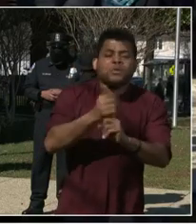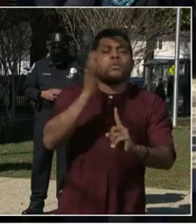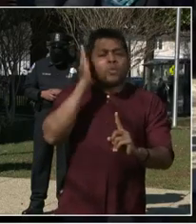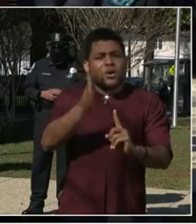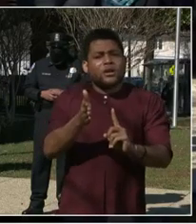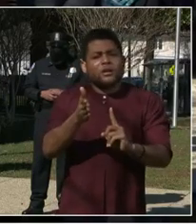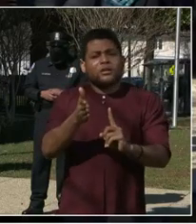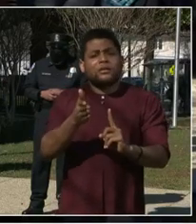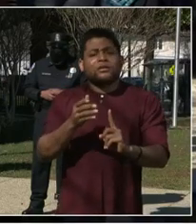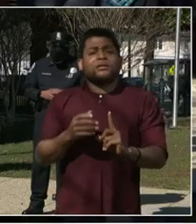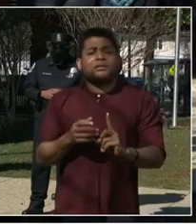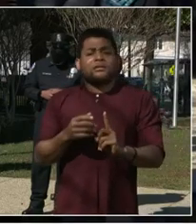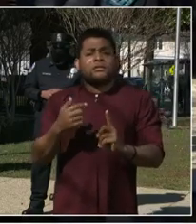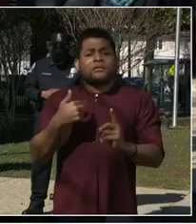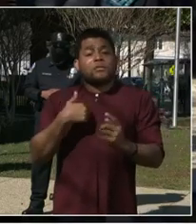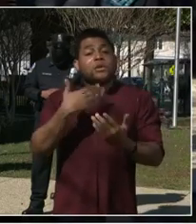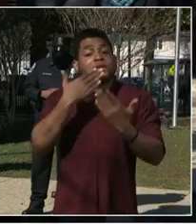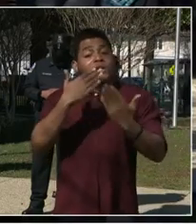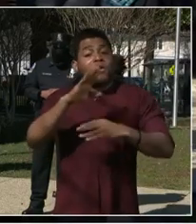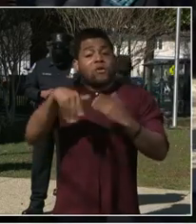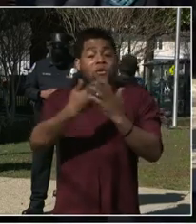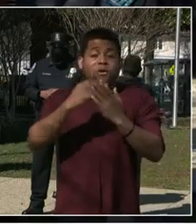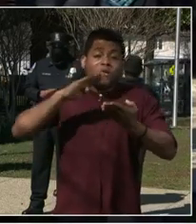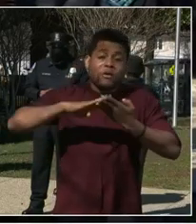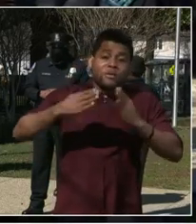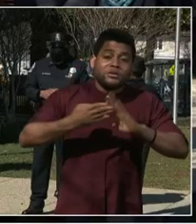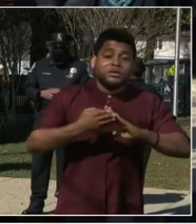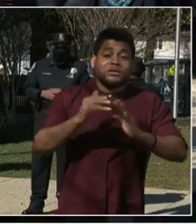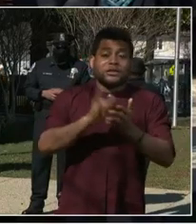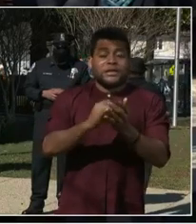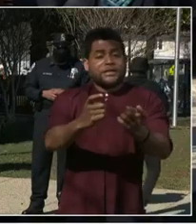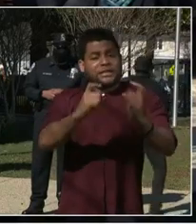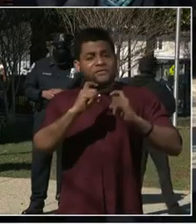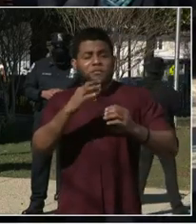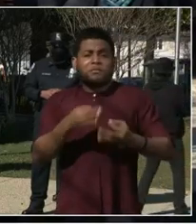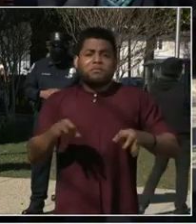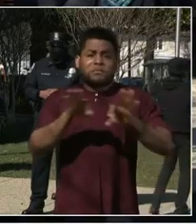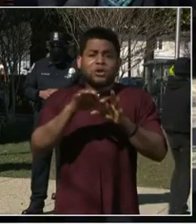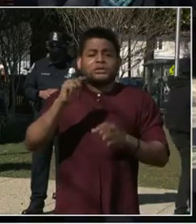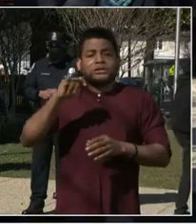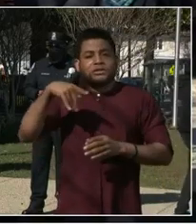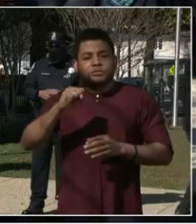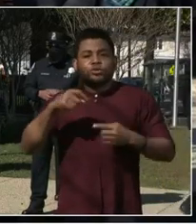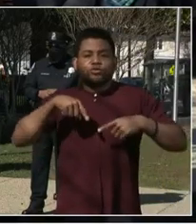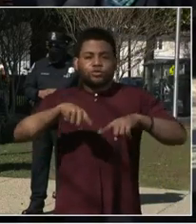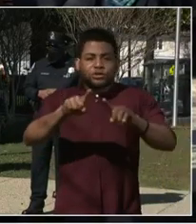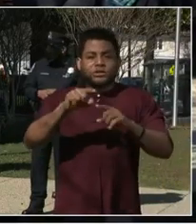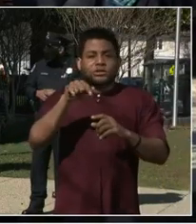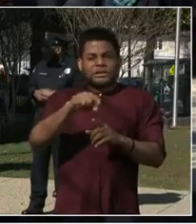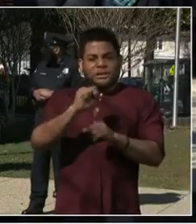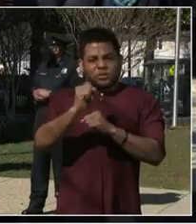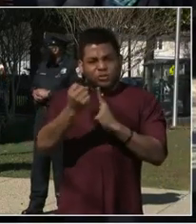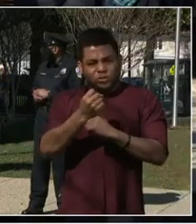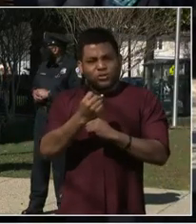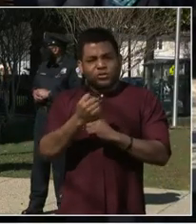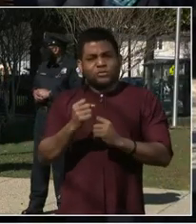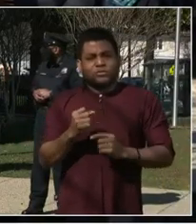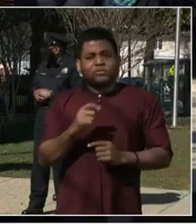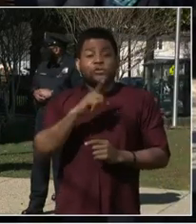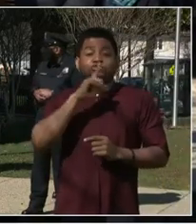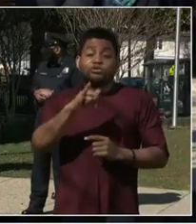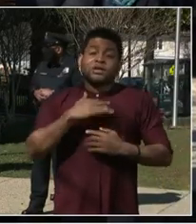valuable community members who provided critical tips to law enforcement during this investigation. We truly appreciate